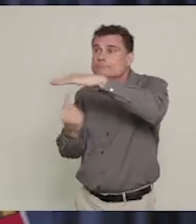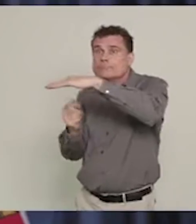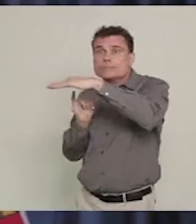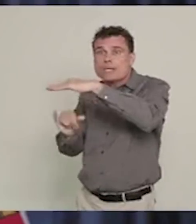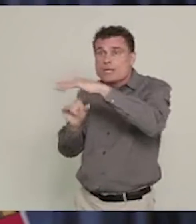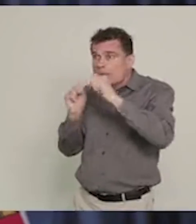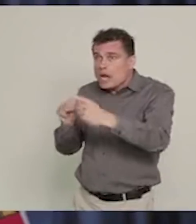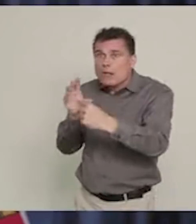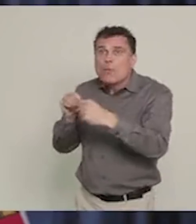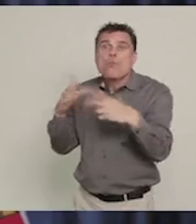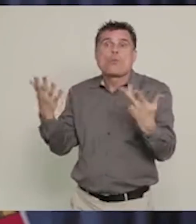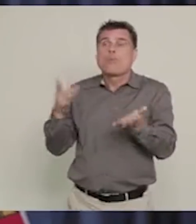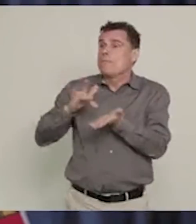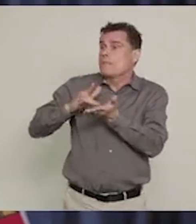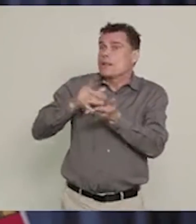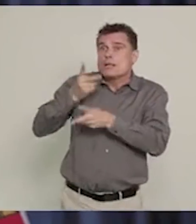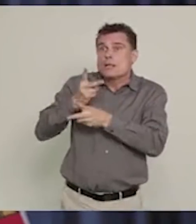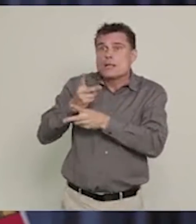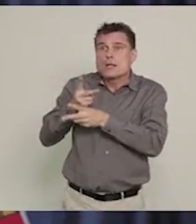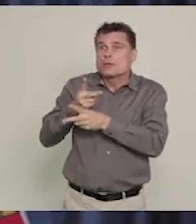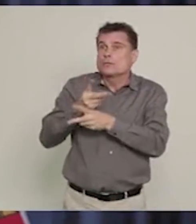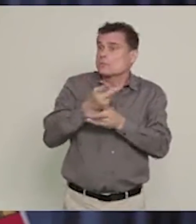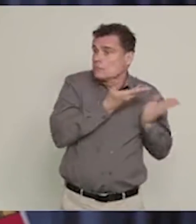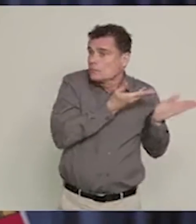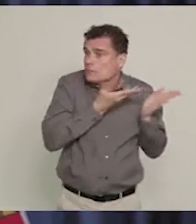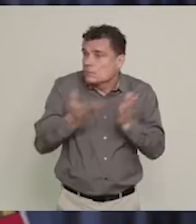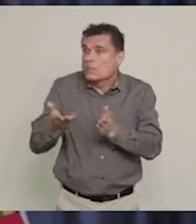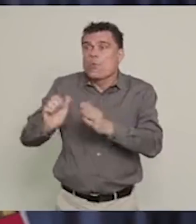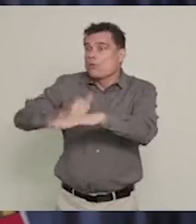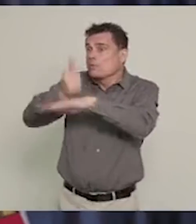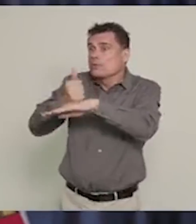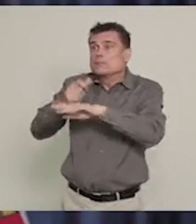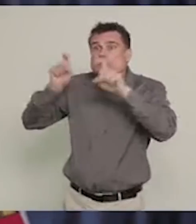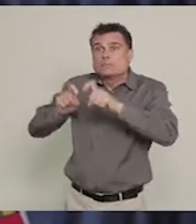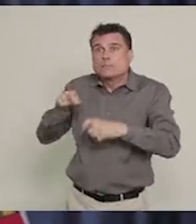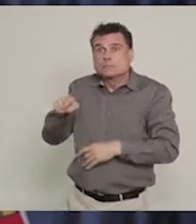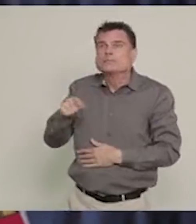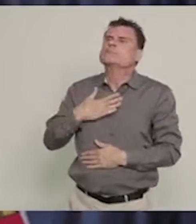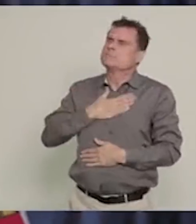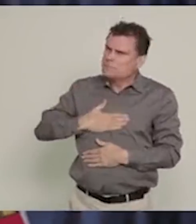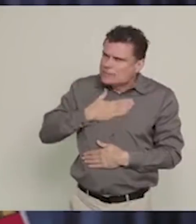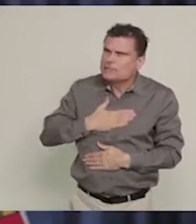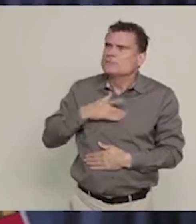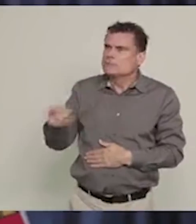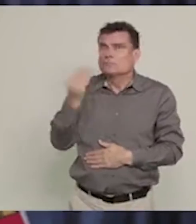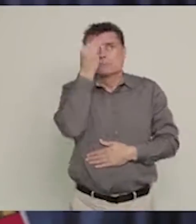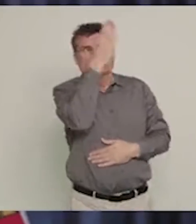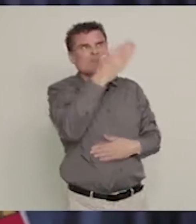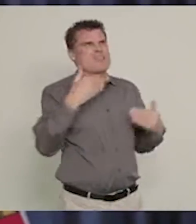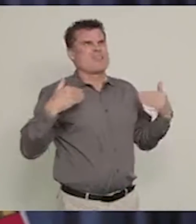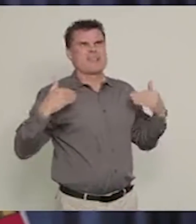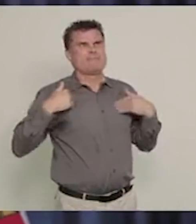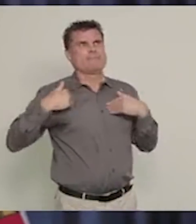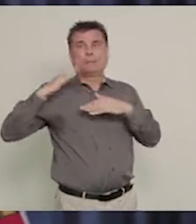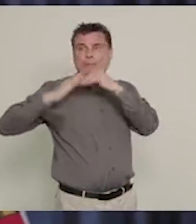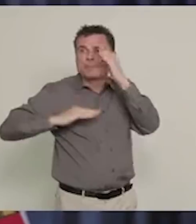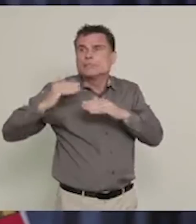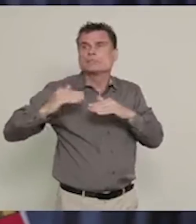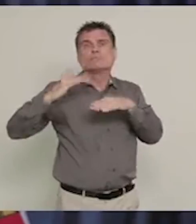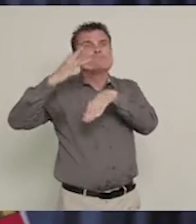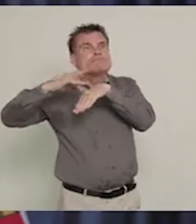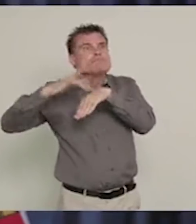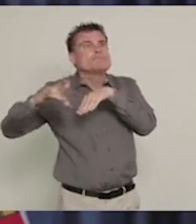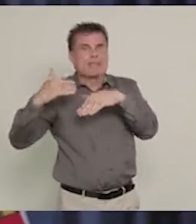they must respond to any requests for information from the province to identify resources and critical supply and service